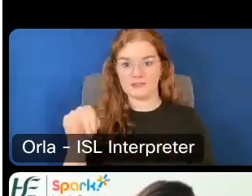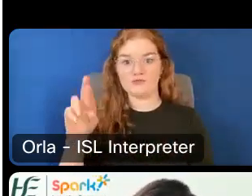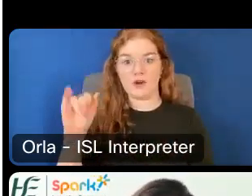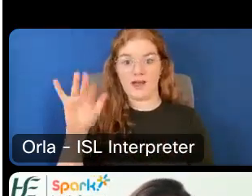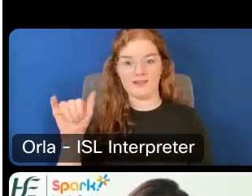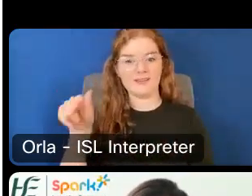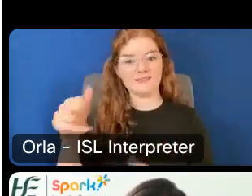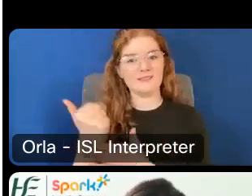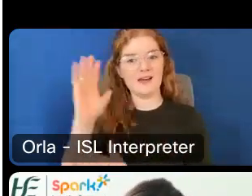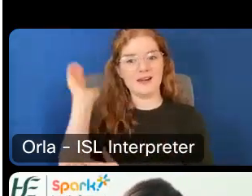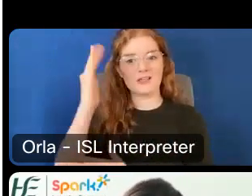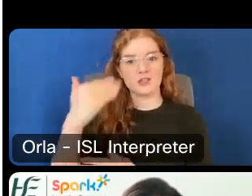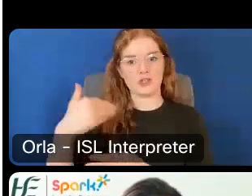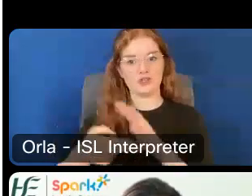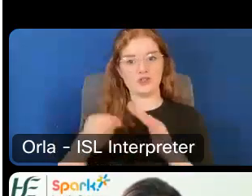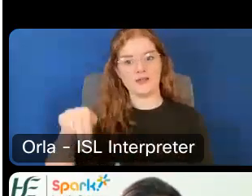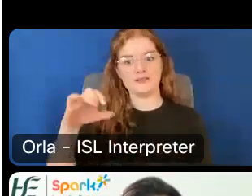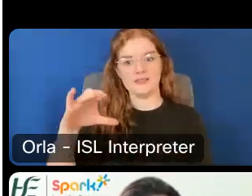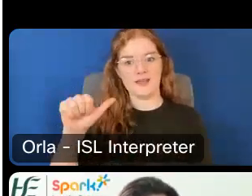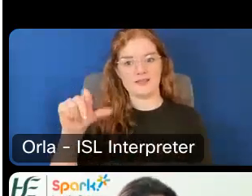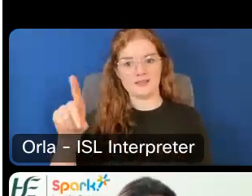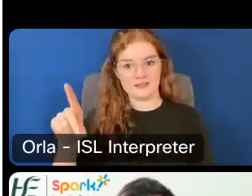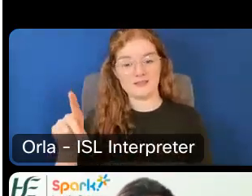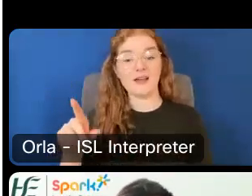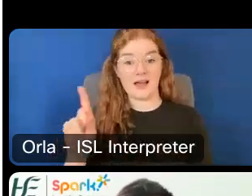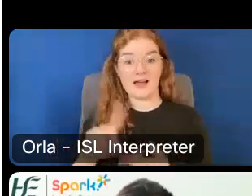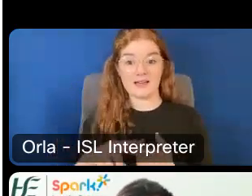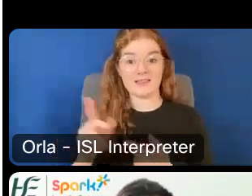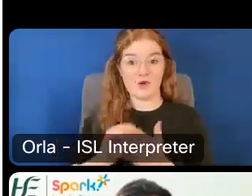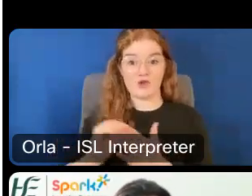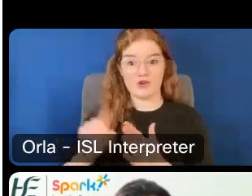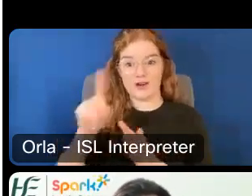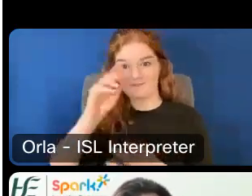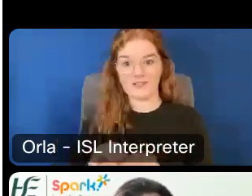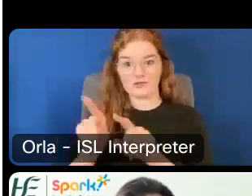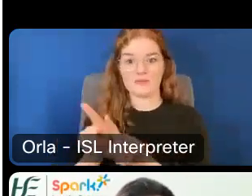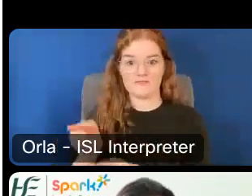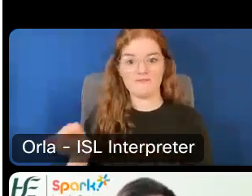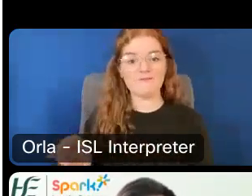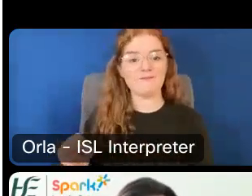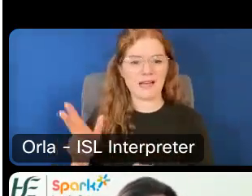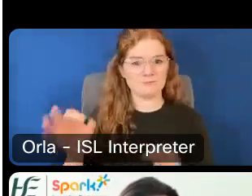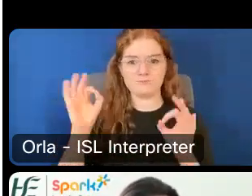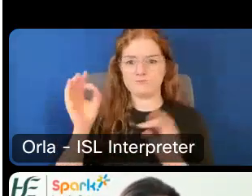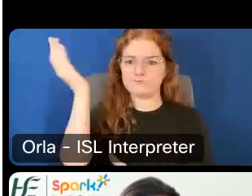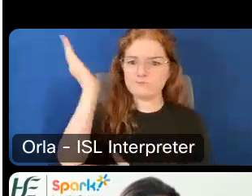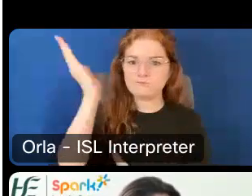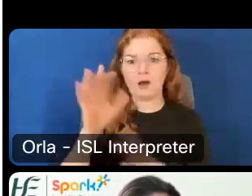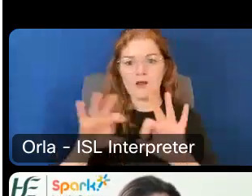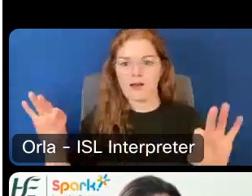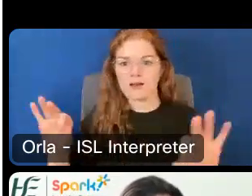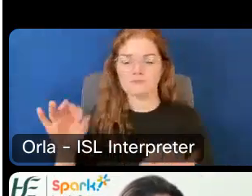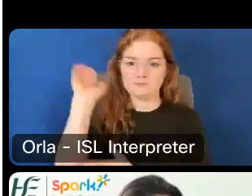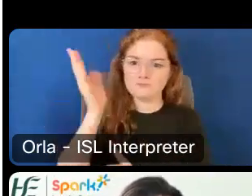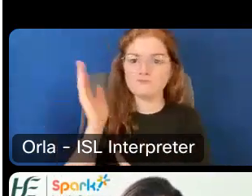lecturer within the NCAD. He's also an author and an inventor, and he gives a fantastic online